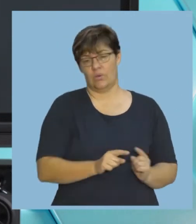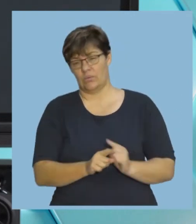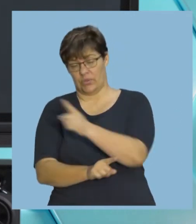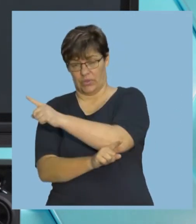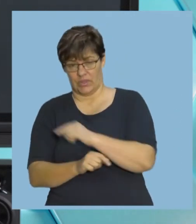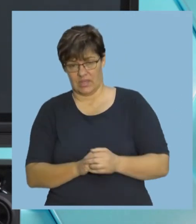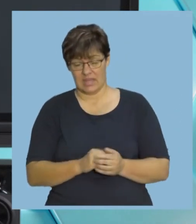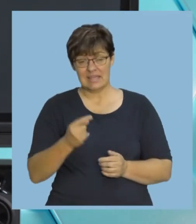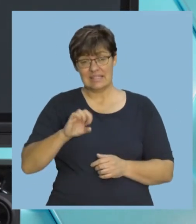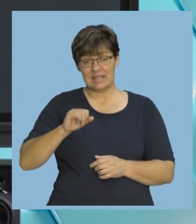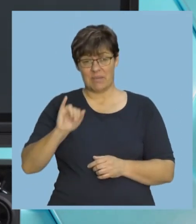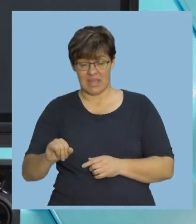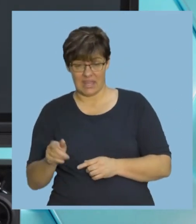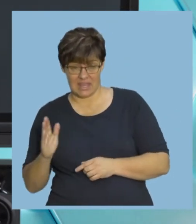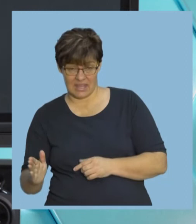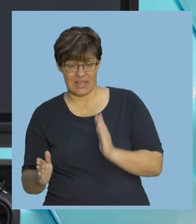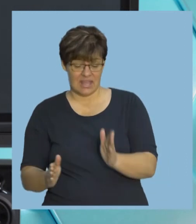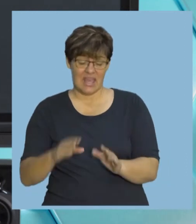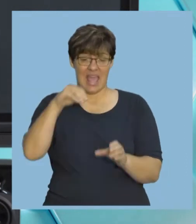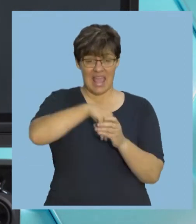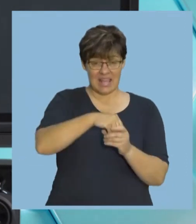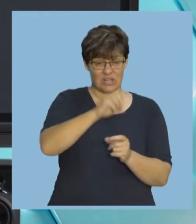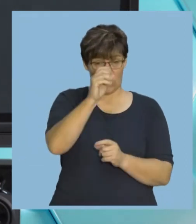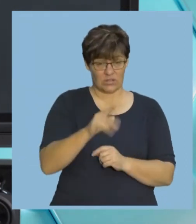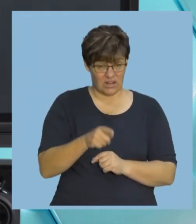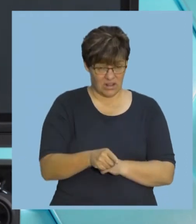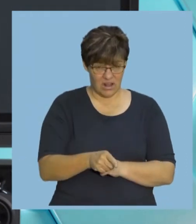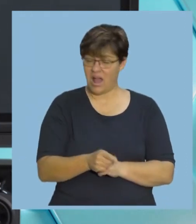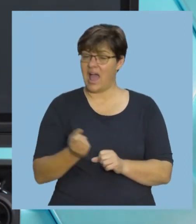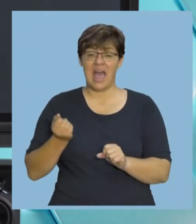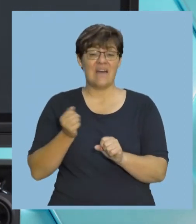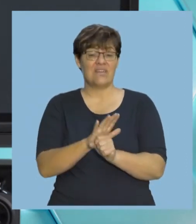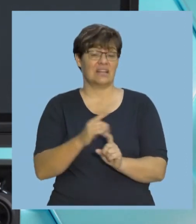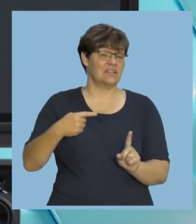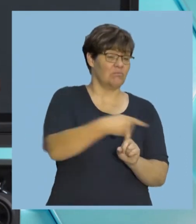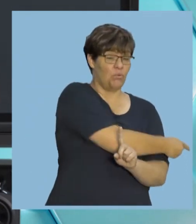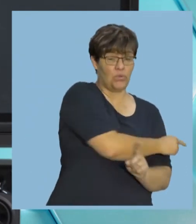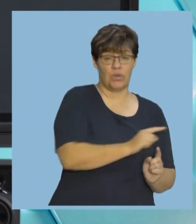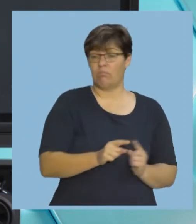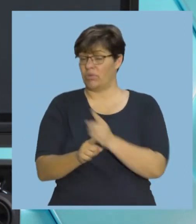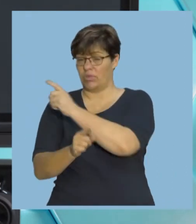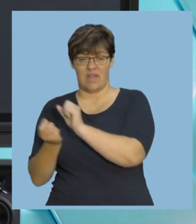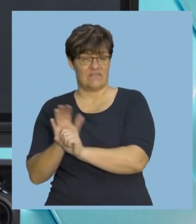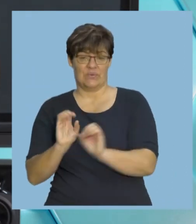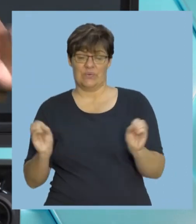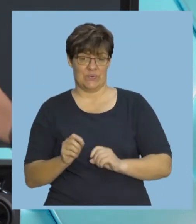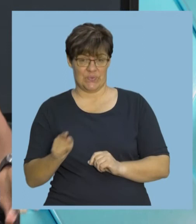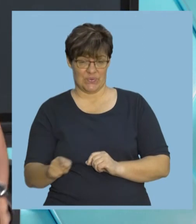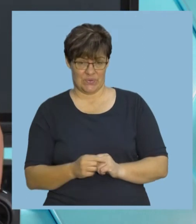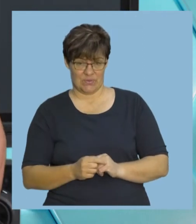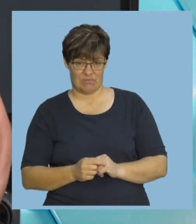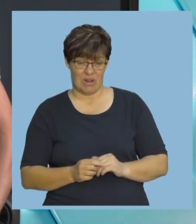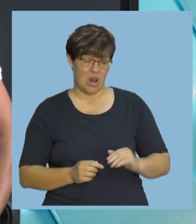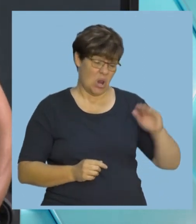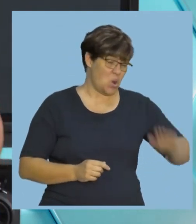the extremes. Semi-interquartile range and the interquartile range are not affected by the